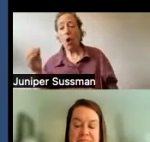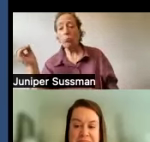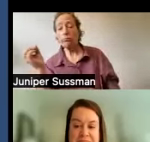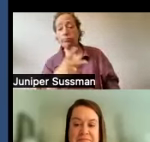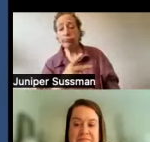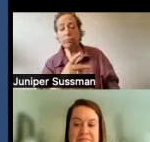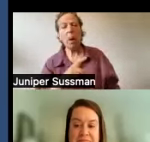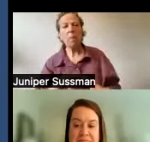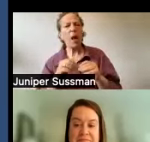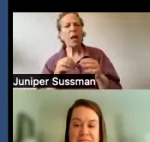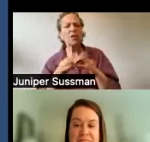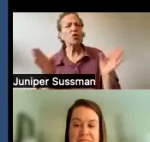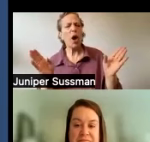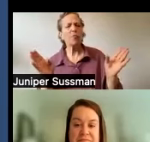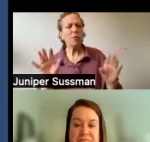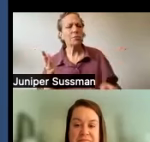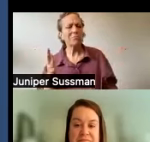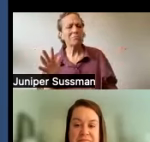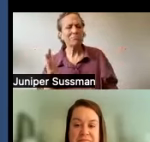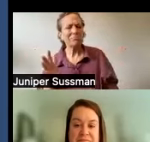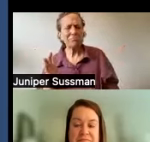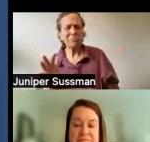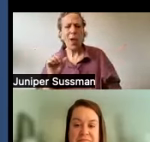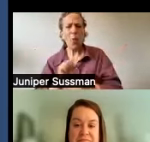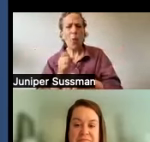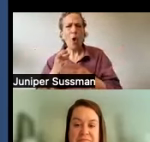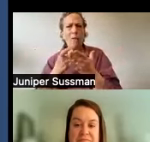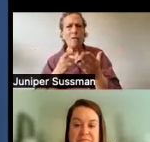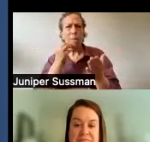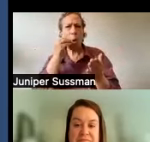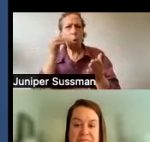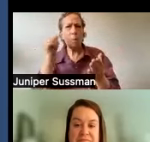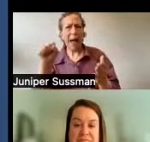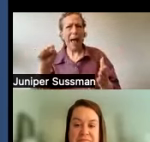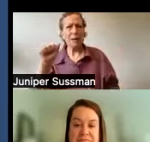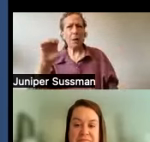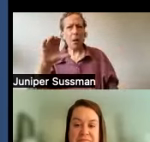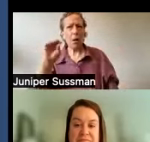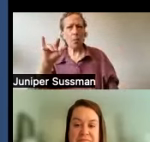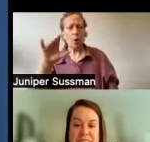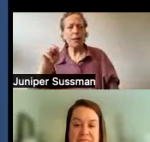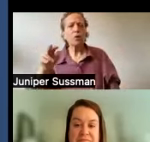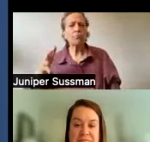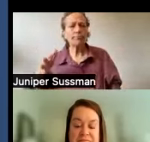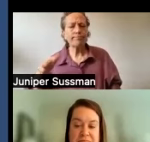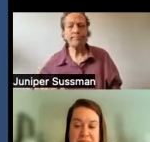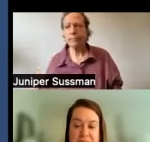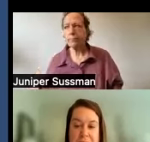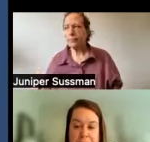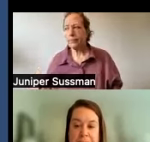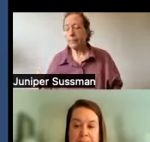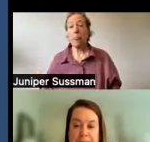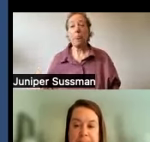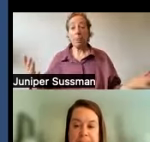lot of skepticism about work from home as an accommodation. And so I think when the whole world transitioned to